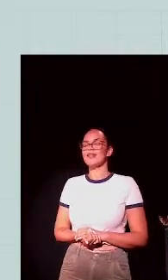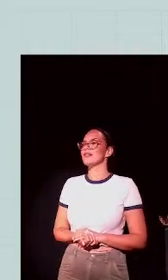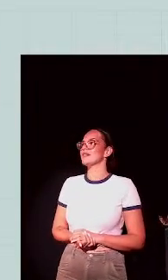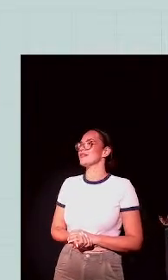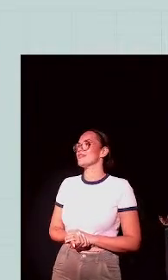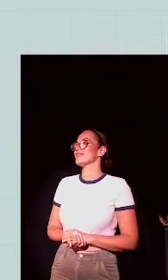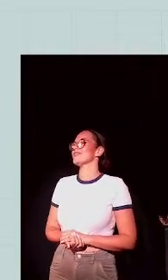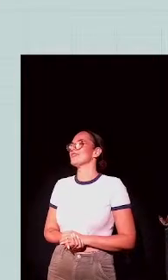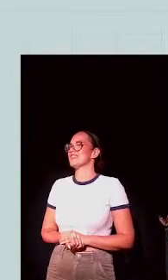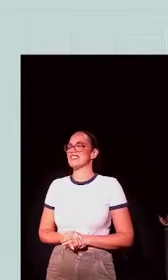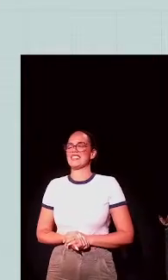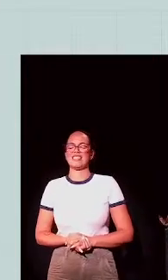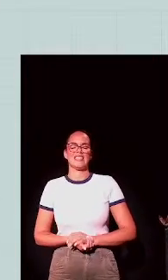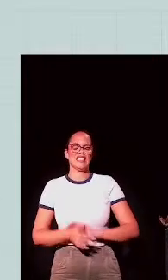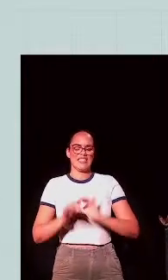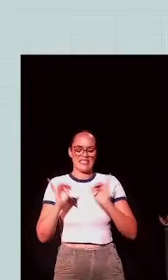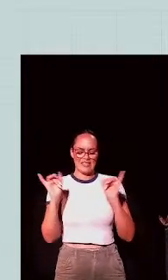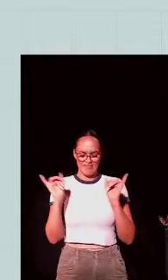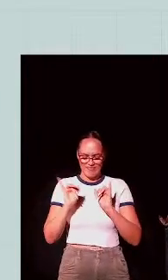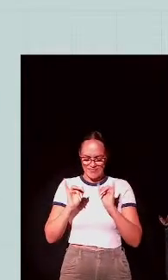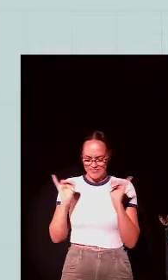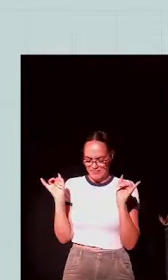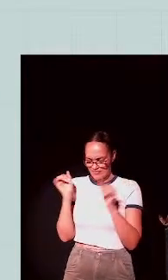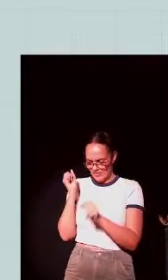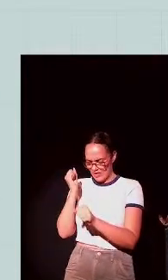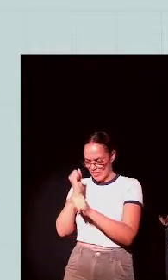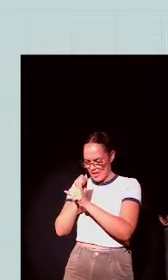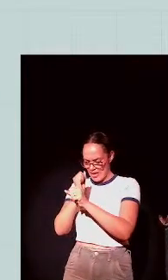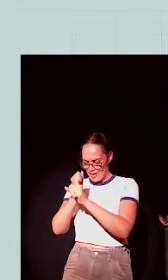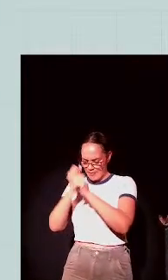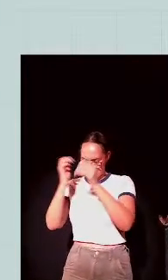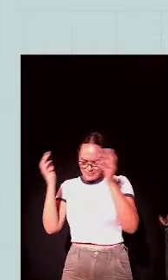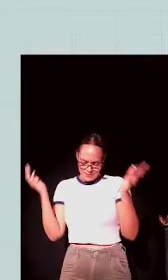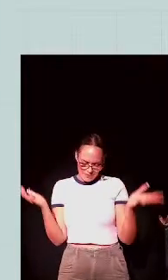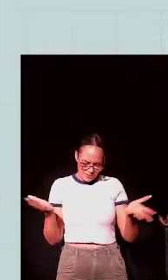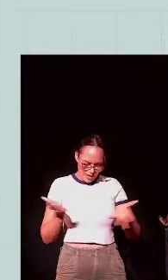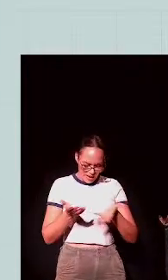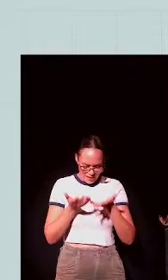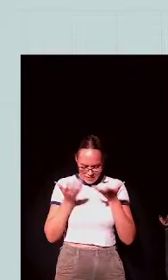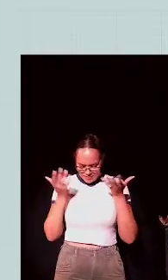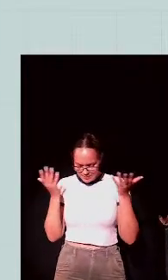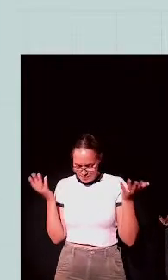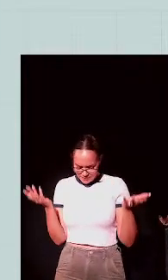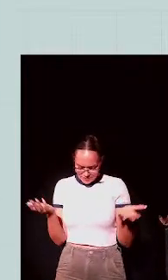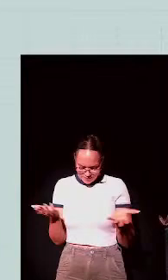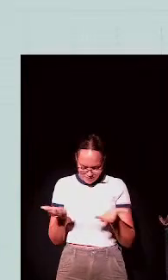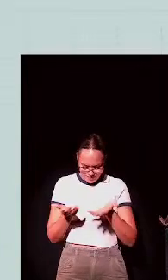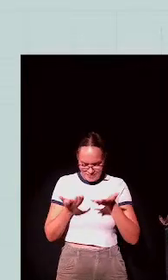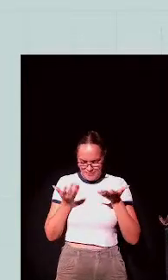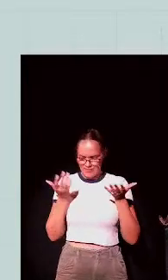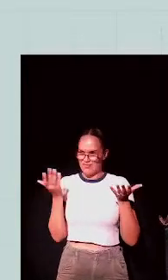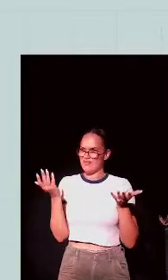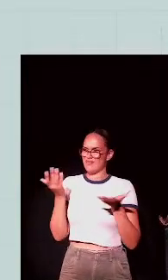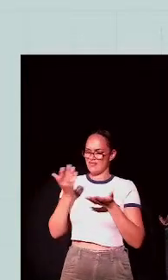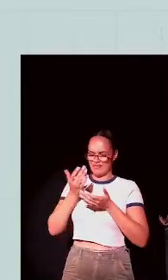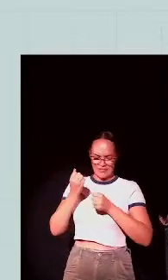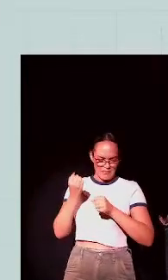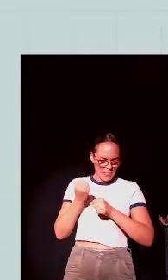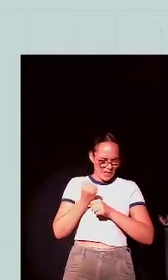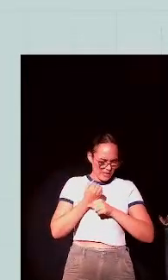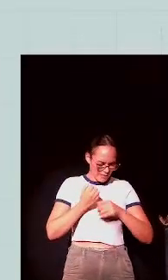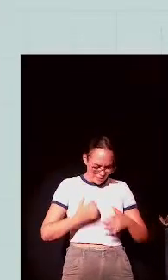What a wicked game to play, to make me feel